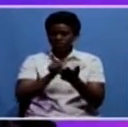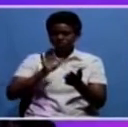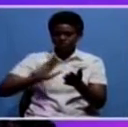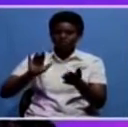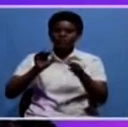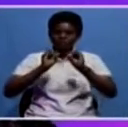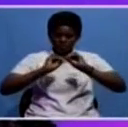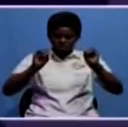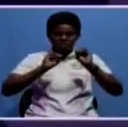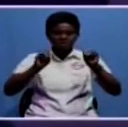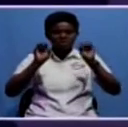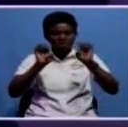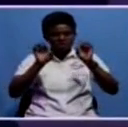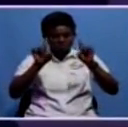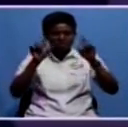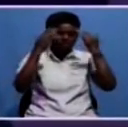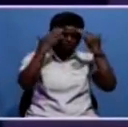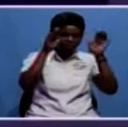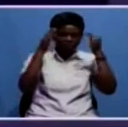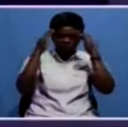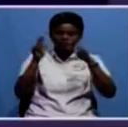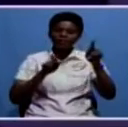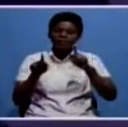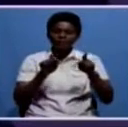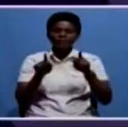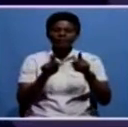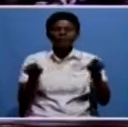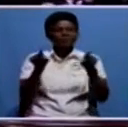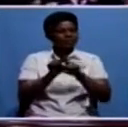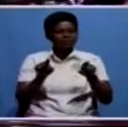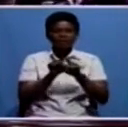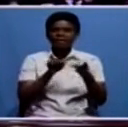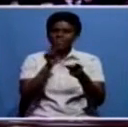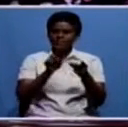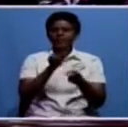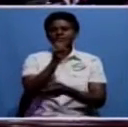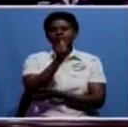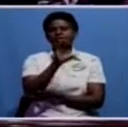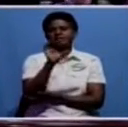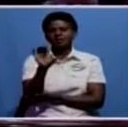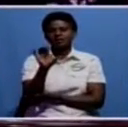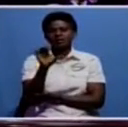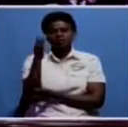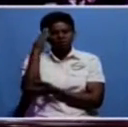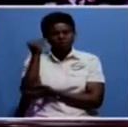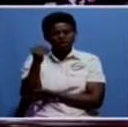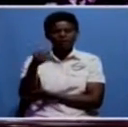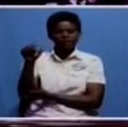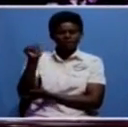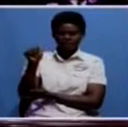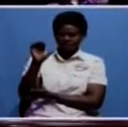educate citizens. Educate citizens, just like the anti-corruption. They sensitize citizens about